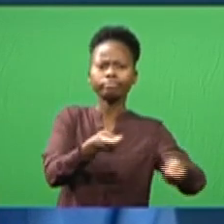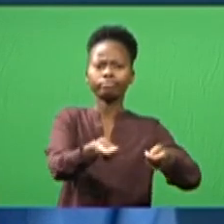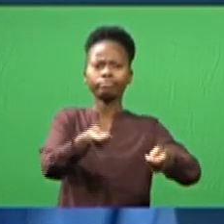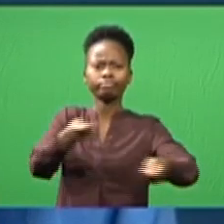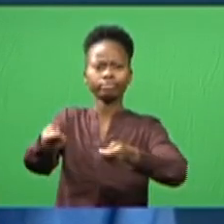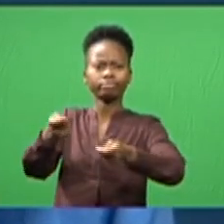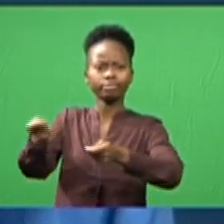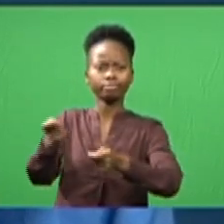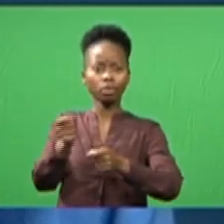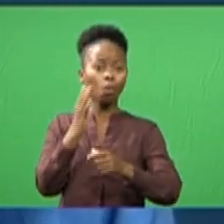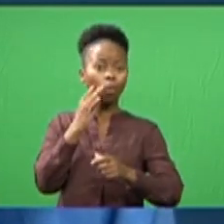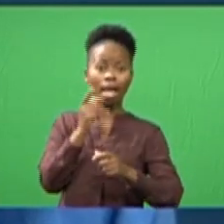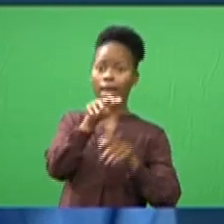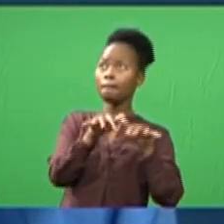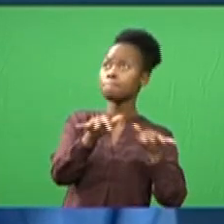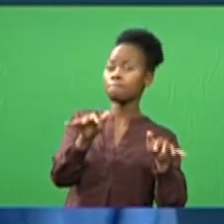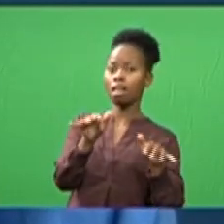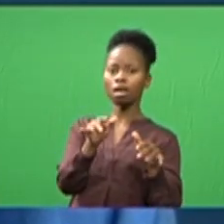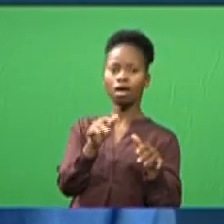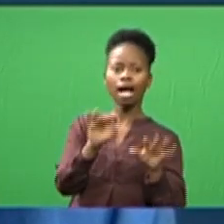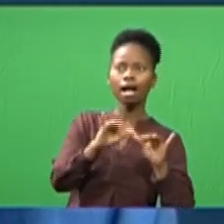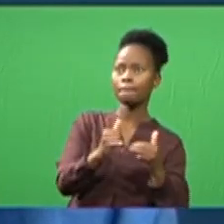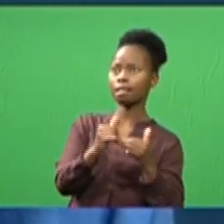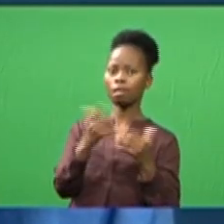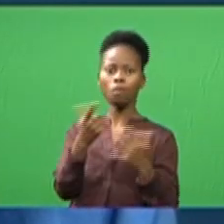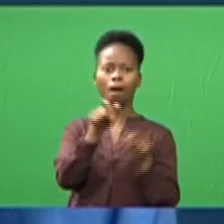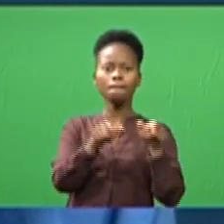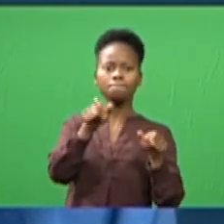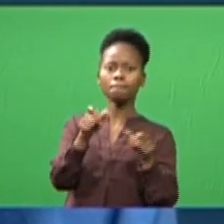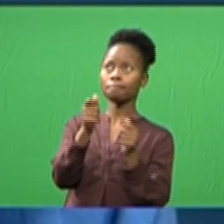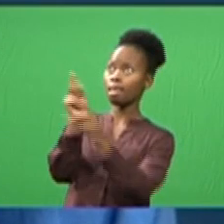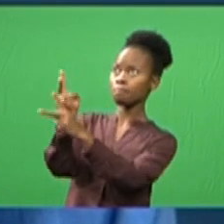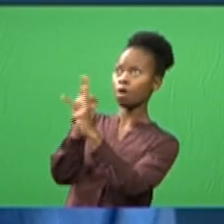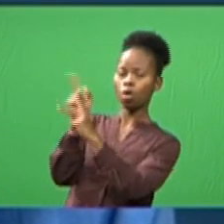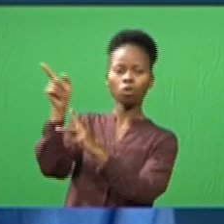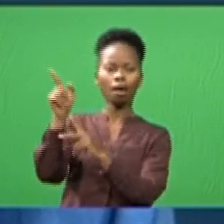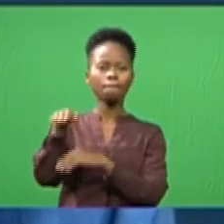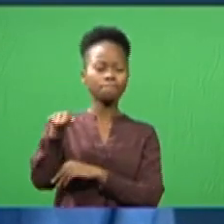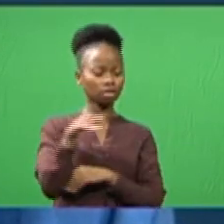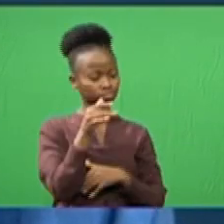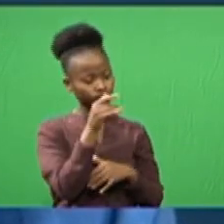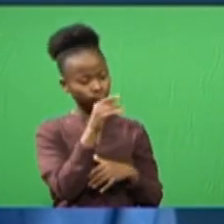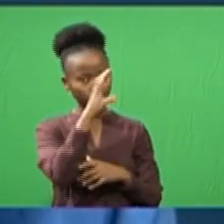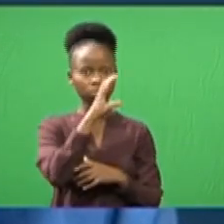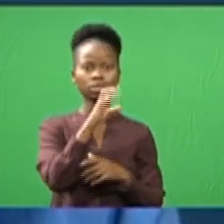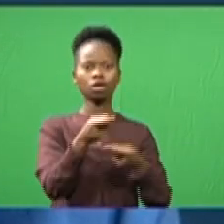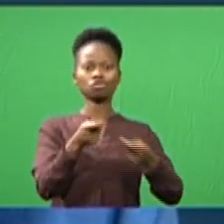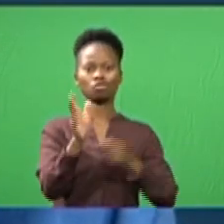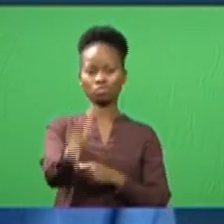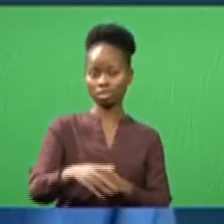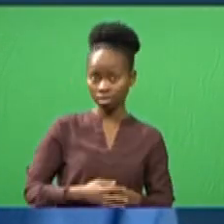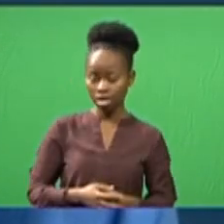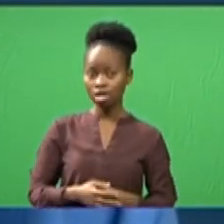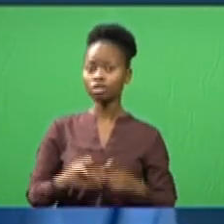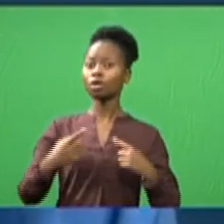important macroeconomic gains would be realized by achieving a stable public debt level, increasing